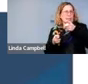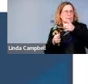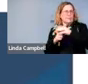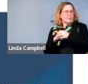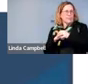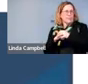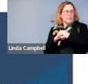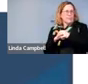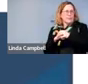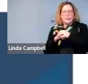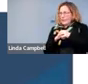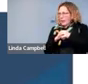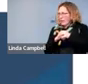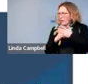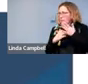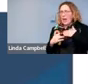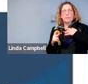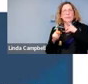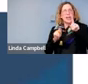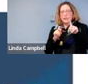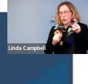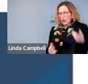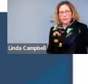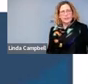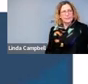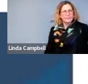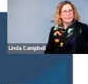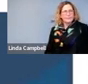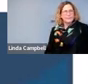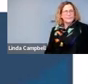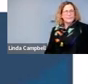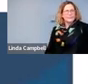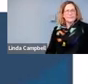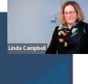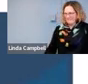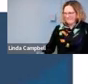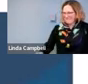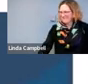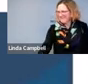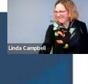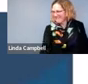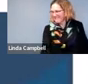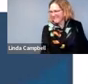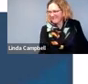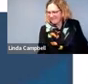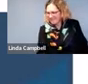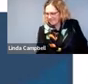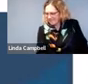Thank you, everybody. I'll leave this slide here for a moment. I'm happy to answer any questions.